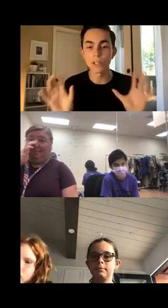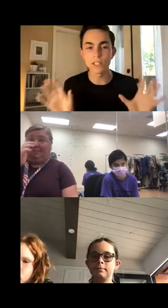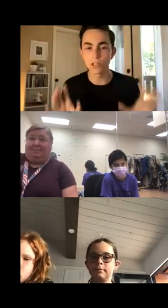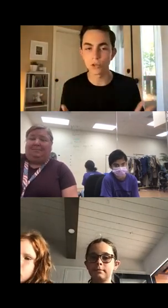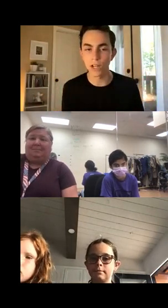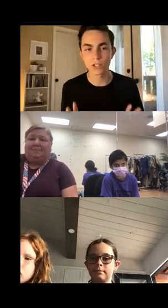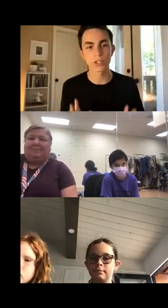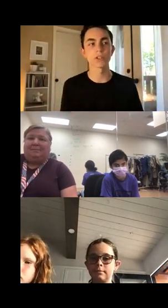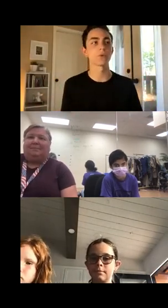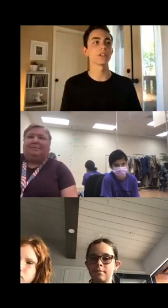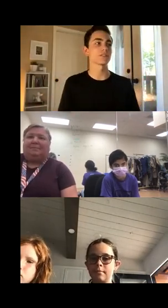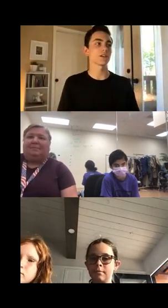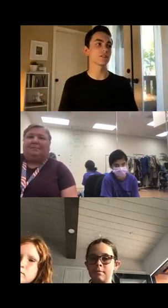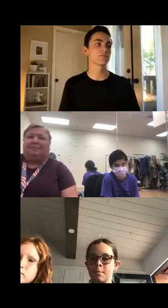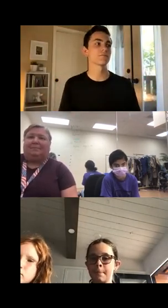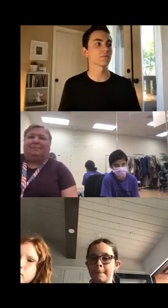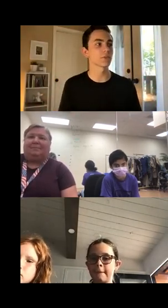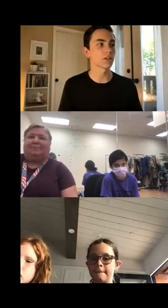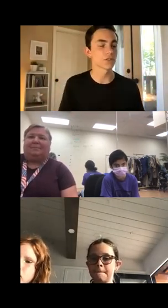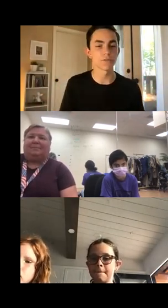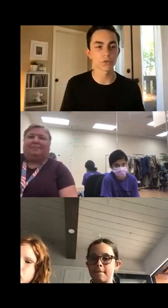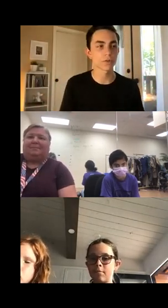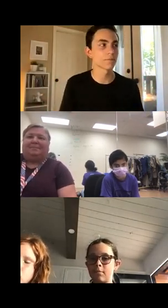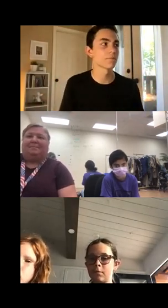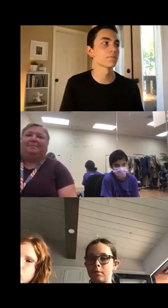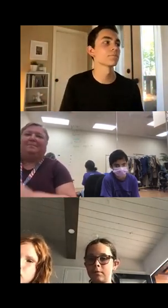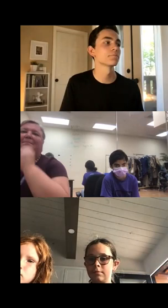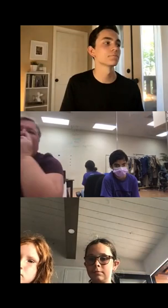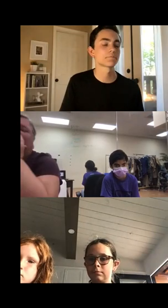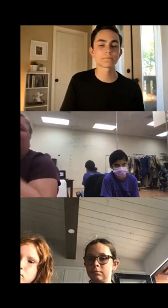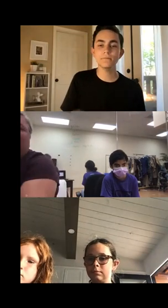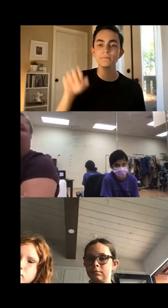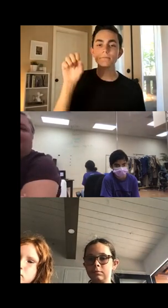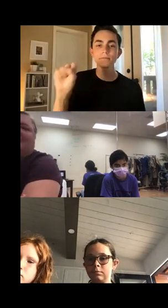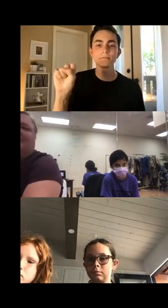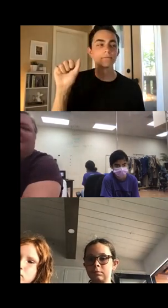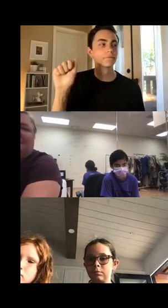me what's incorrect about the way that I sign this. Okay, here's the first one.